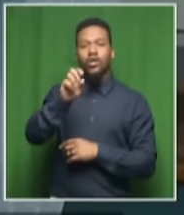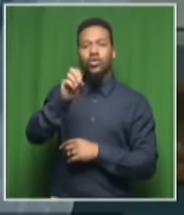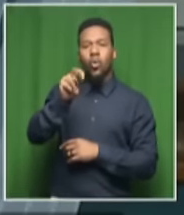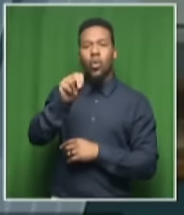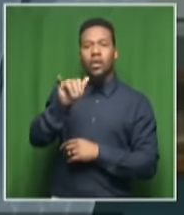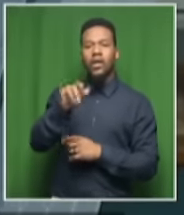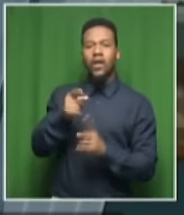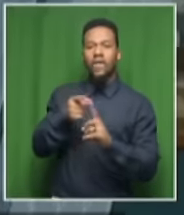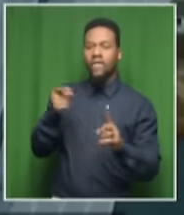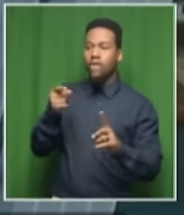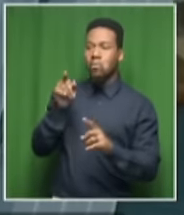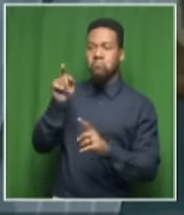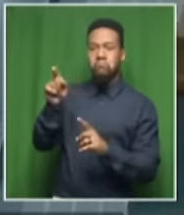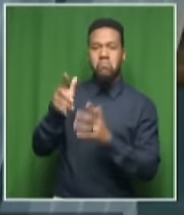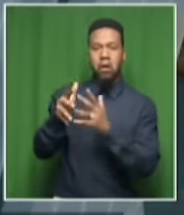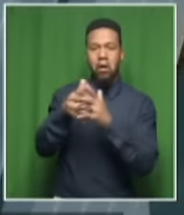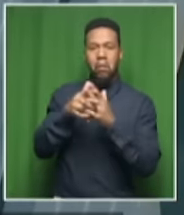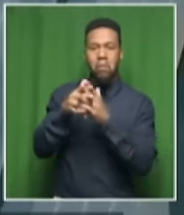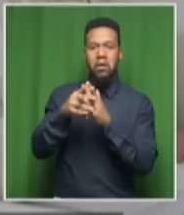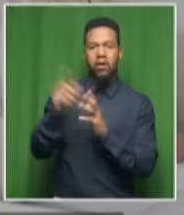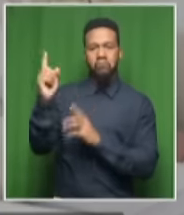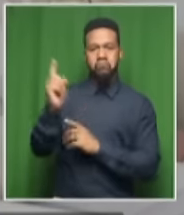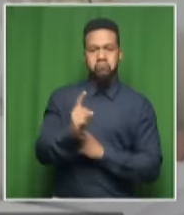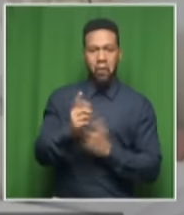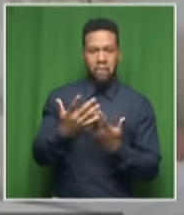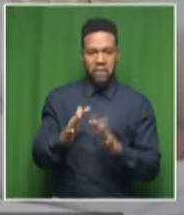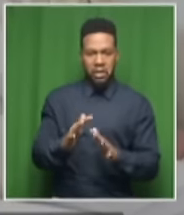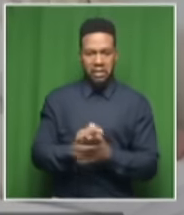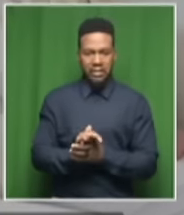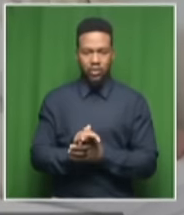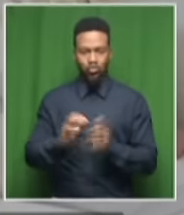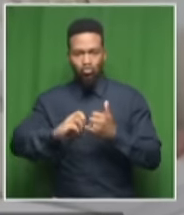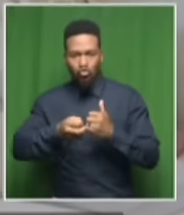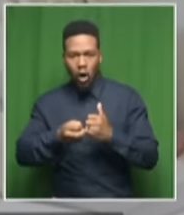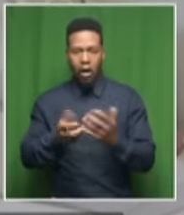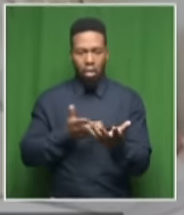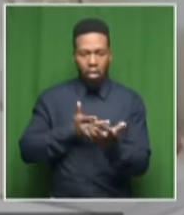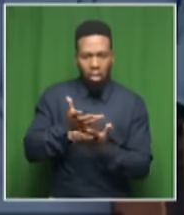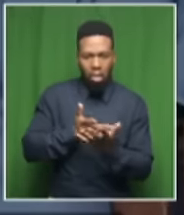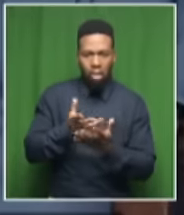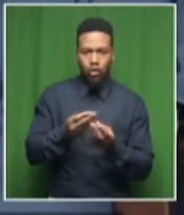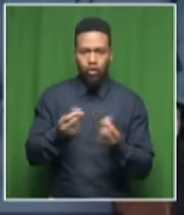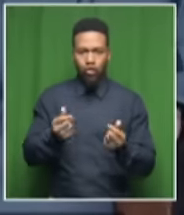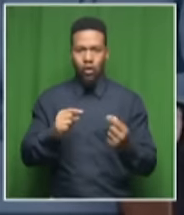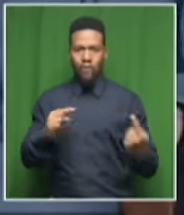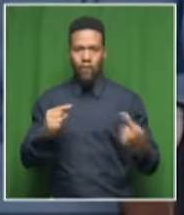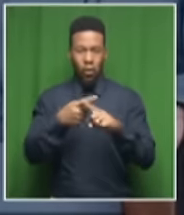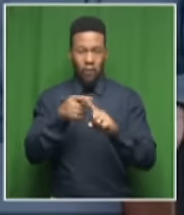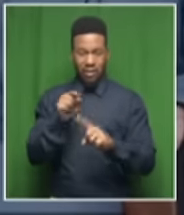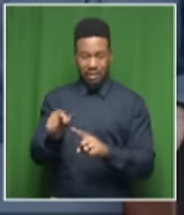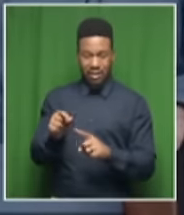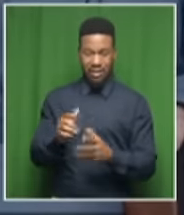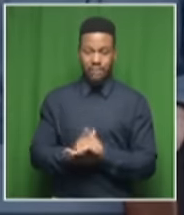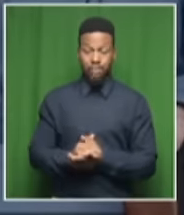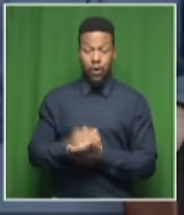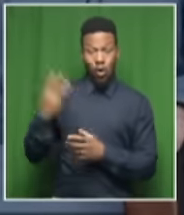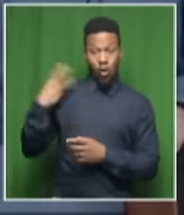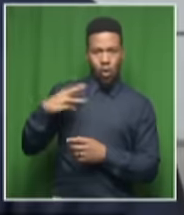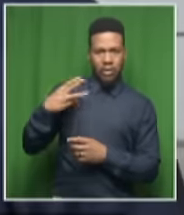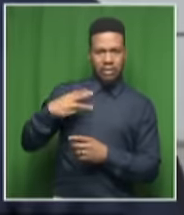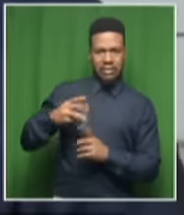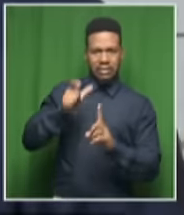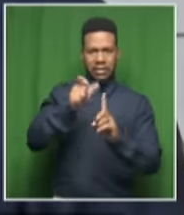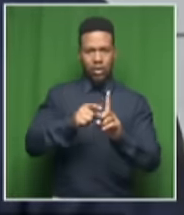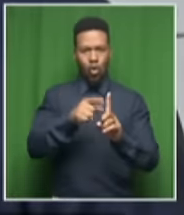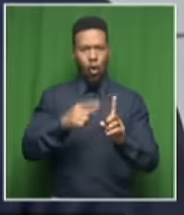shuttle diplomacy in the Middle East to deal with the conflict. Washington, D.C.'s top diplomat has met with a number